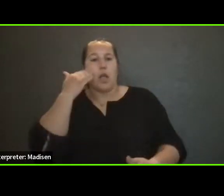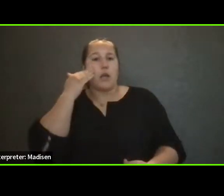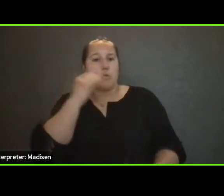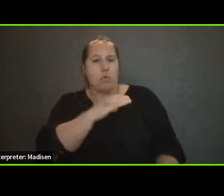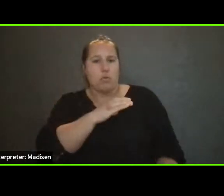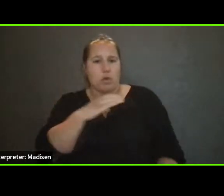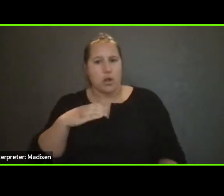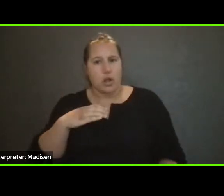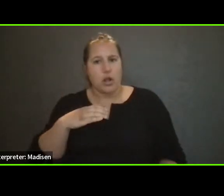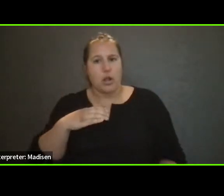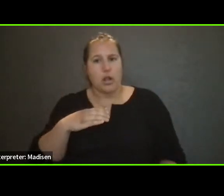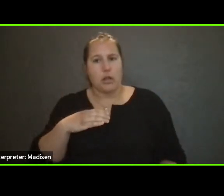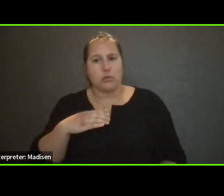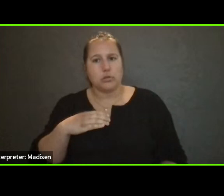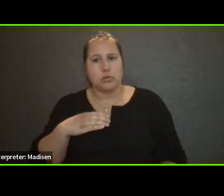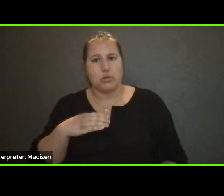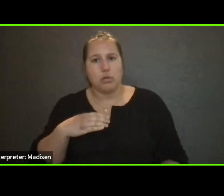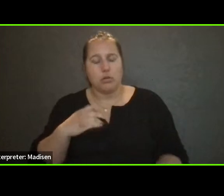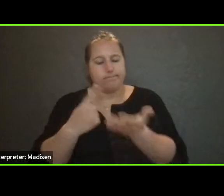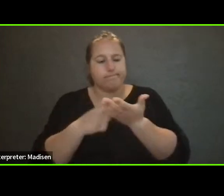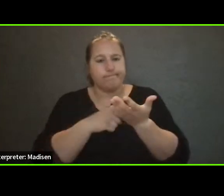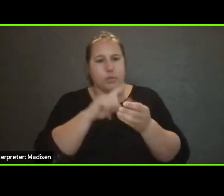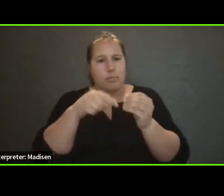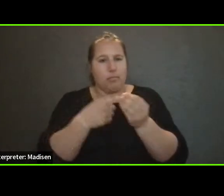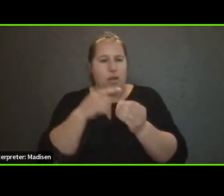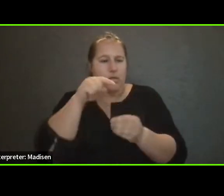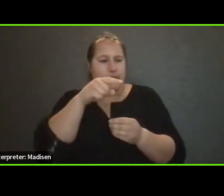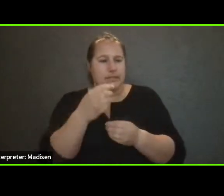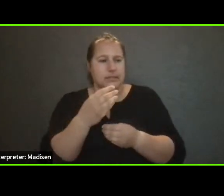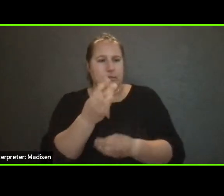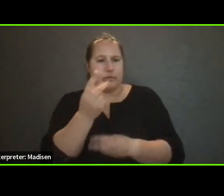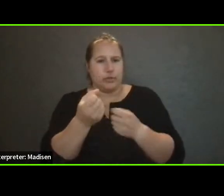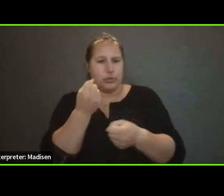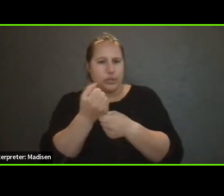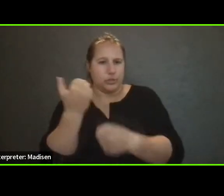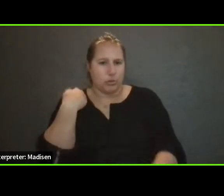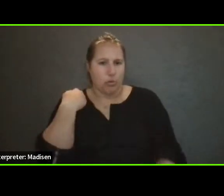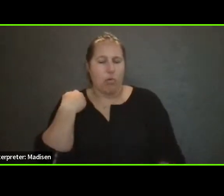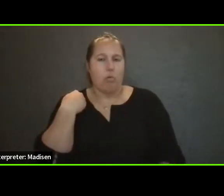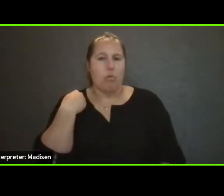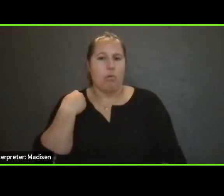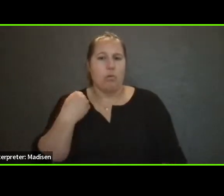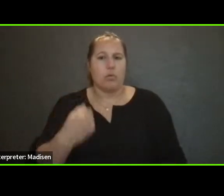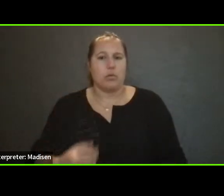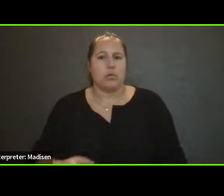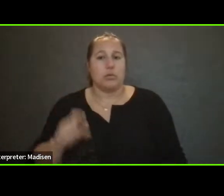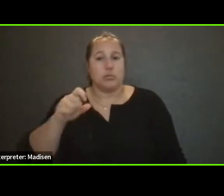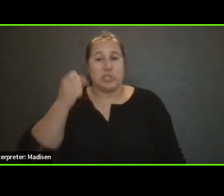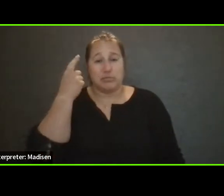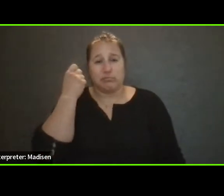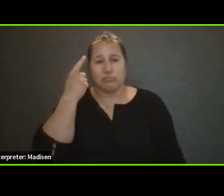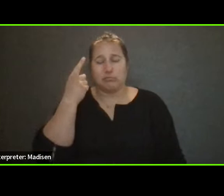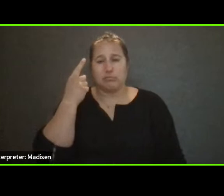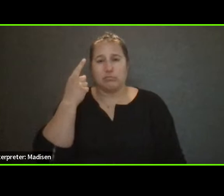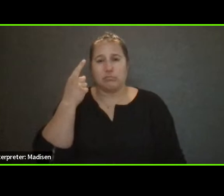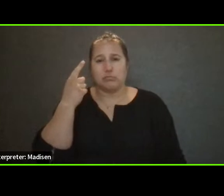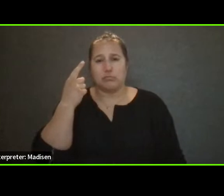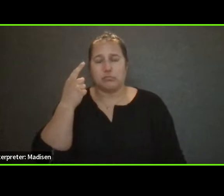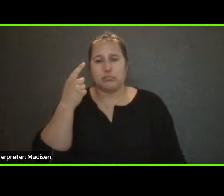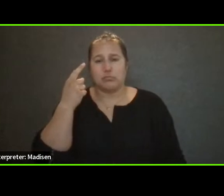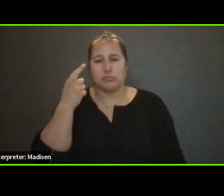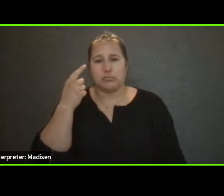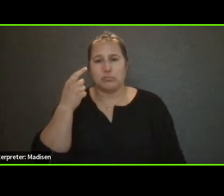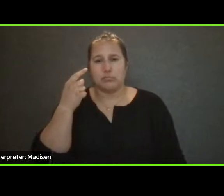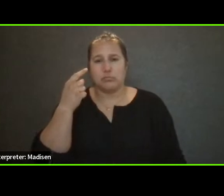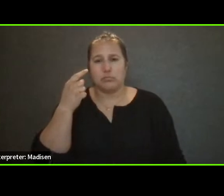couple of years ago, grew up a bit, but I think we really need to understand where the neighborhoods are. They